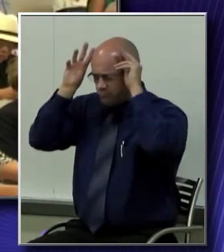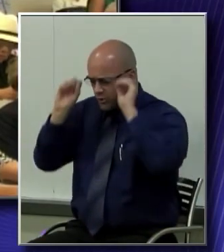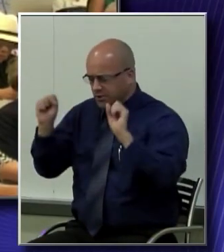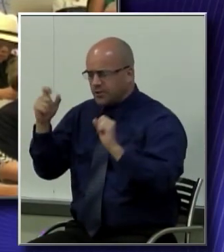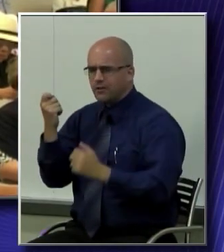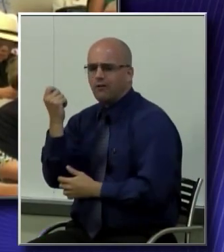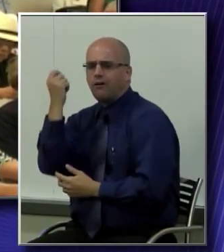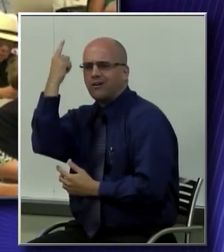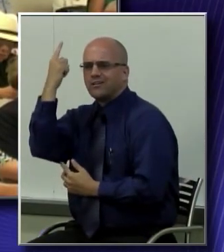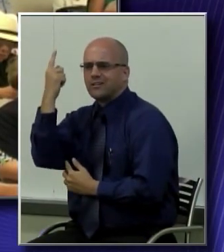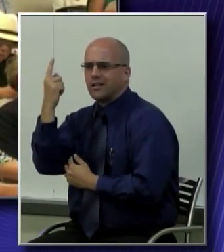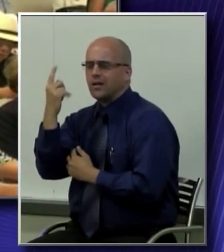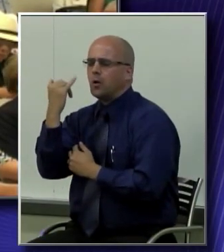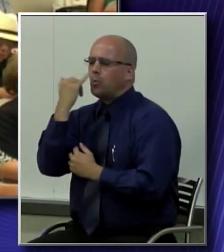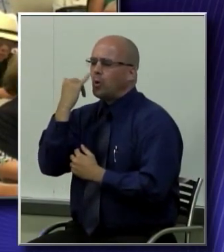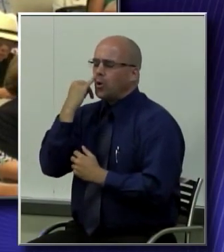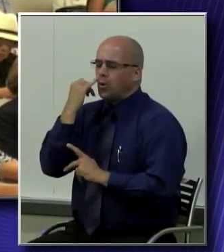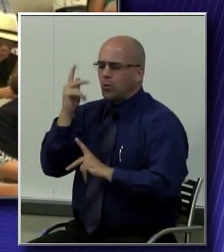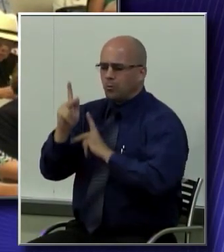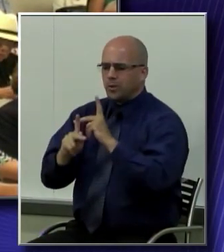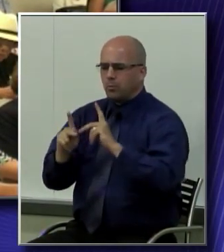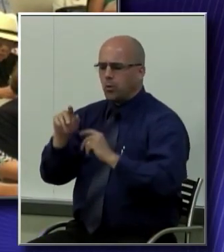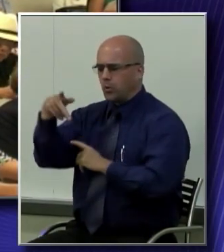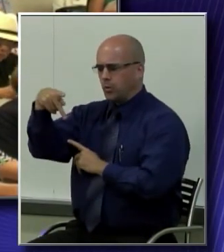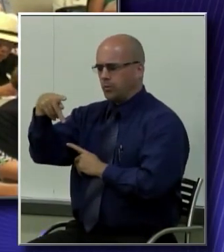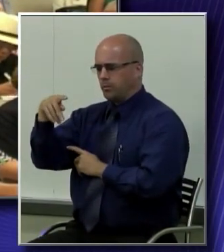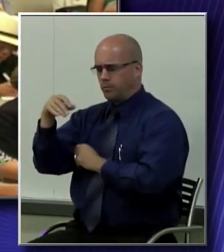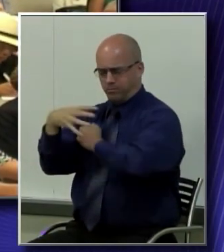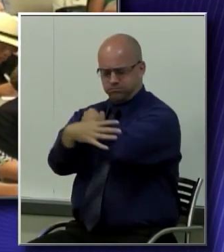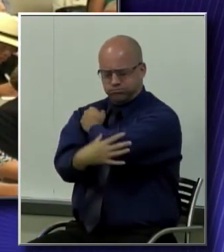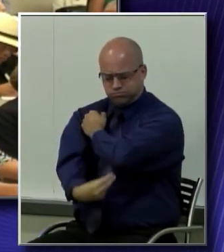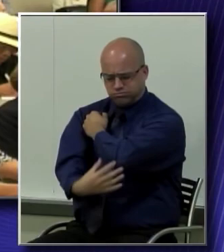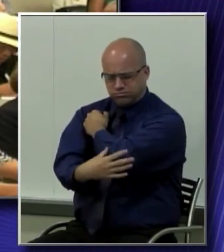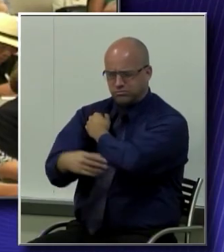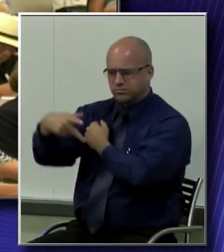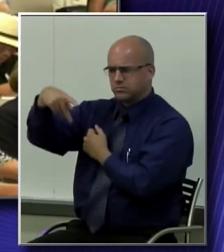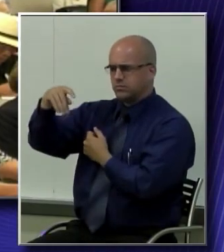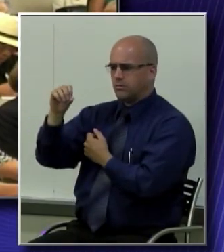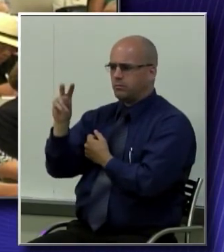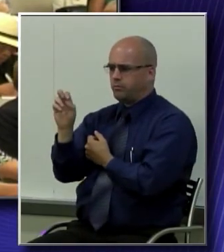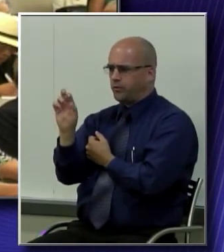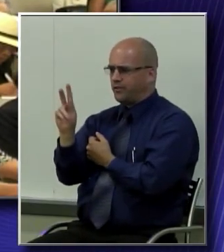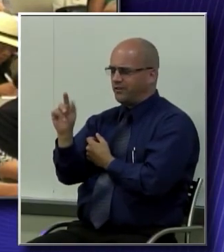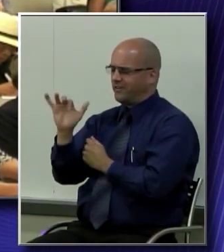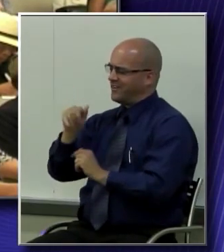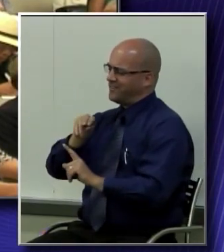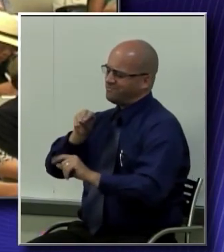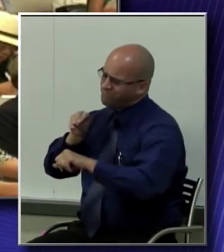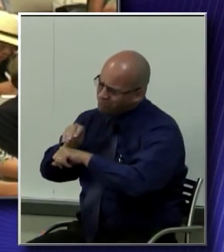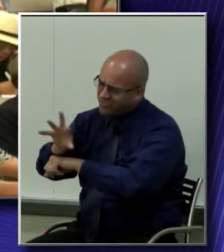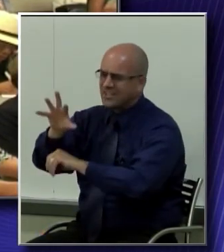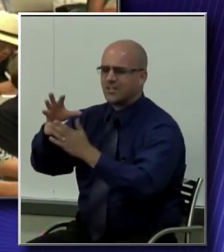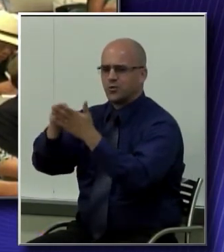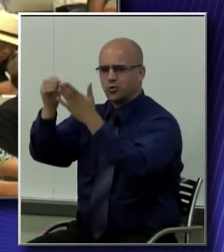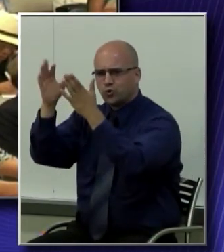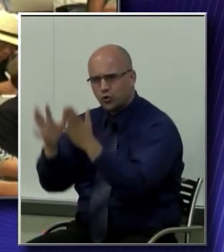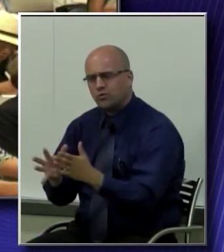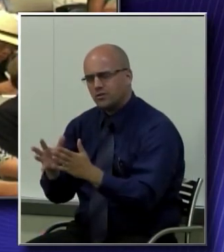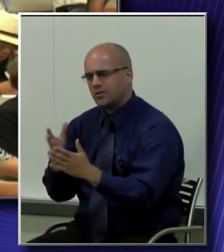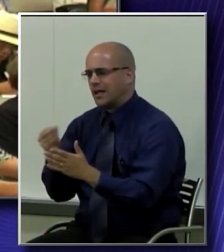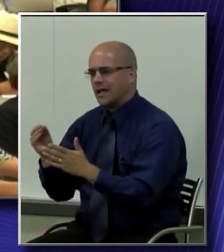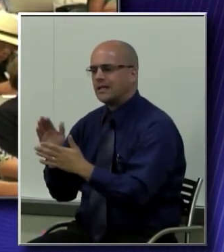that poverty has in our state and the role that public higher education plays in fighting